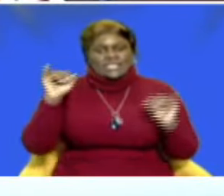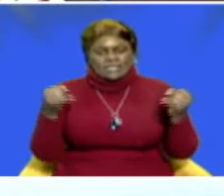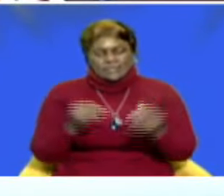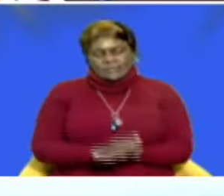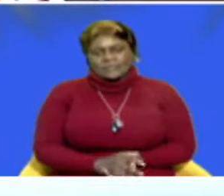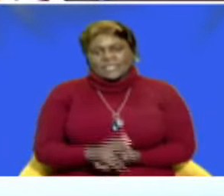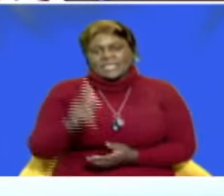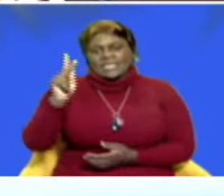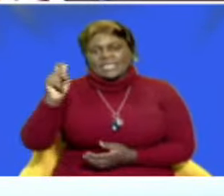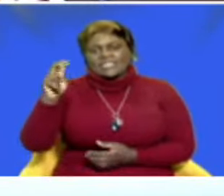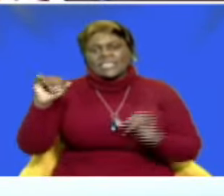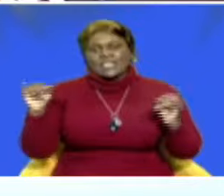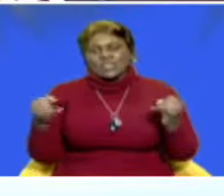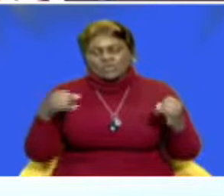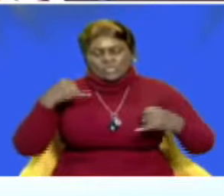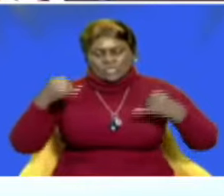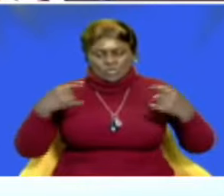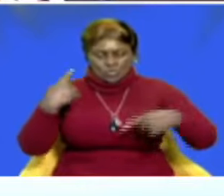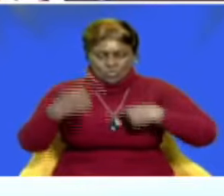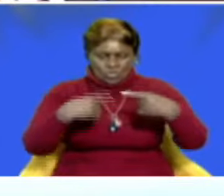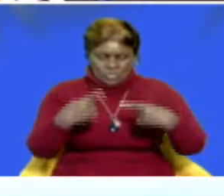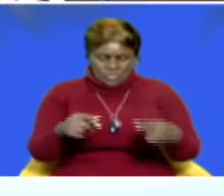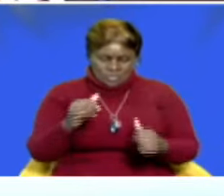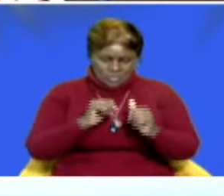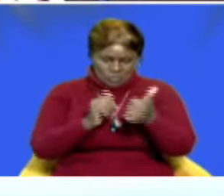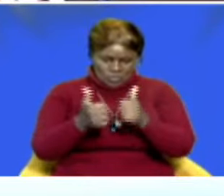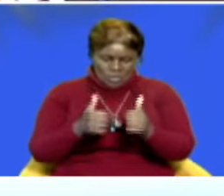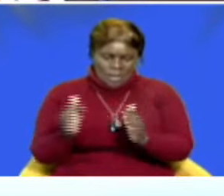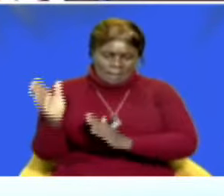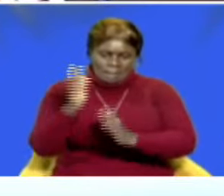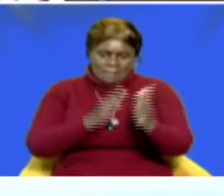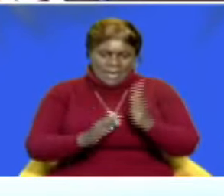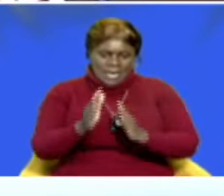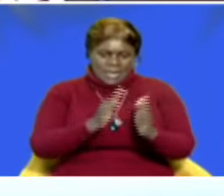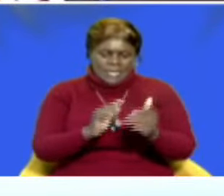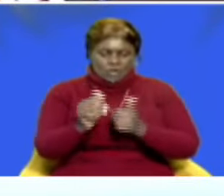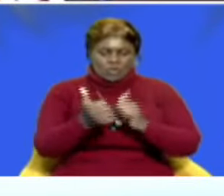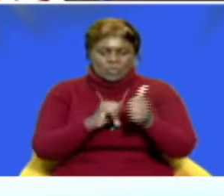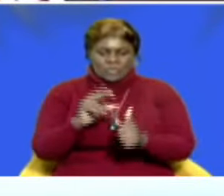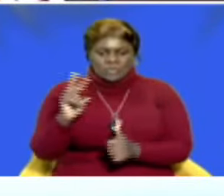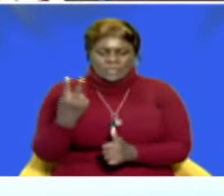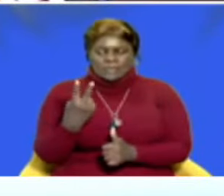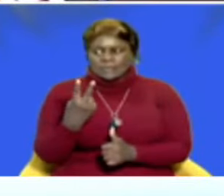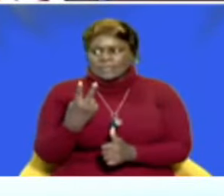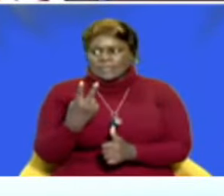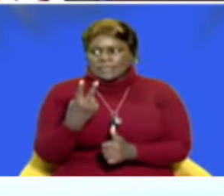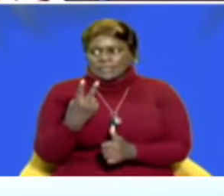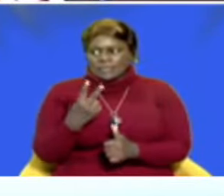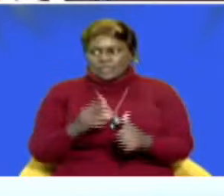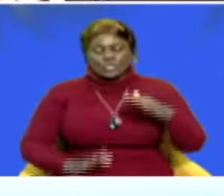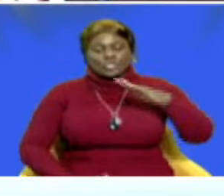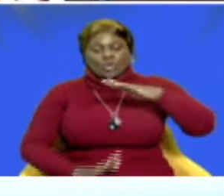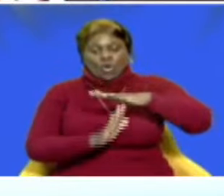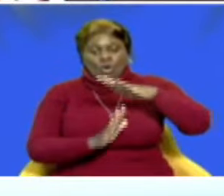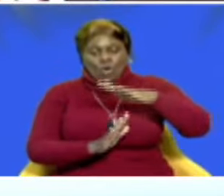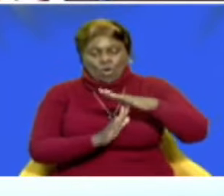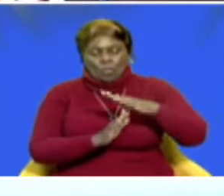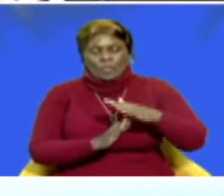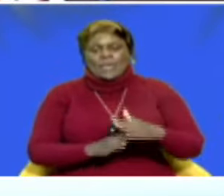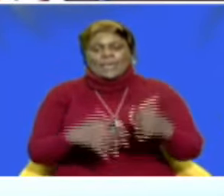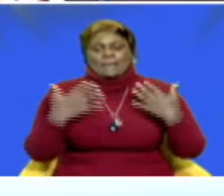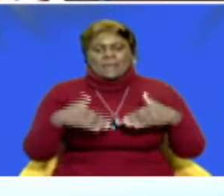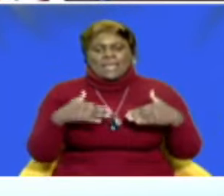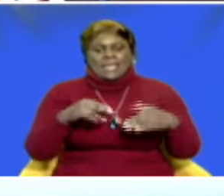Na wale wa KTN News, tusonge mbele tukisalia viwanjani ambapo maandalizi ya kipute cha Billie Jean King Cup yamegonga kilele chake.